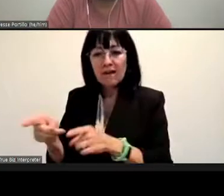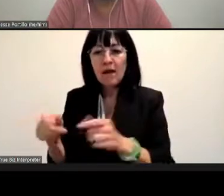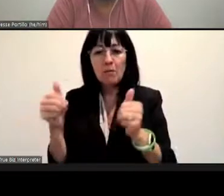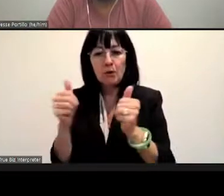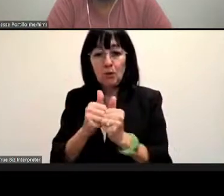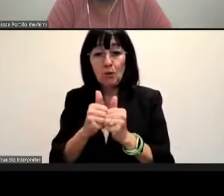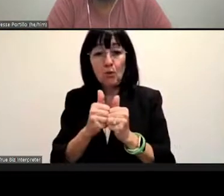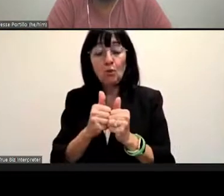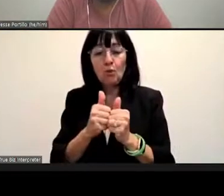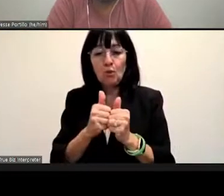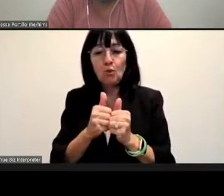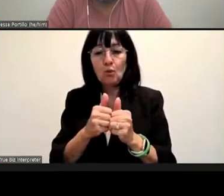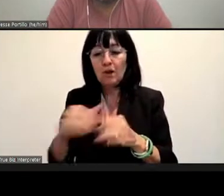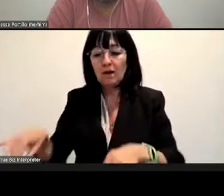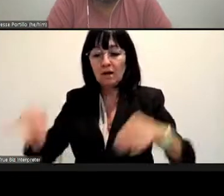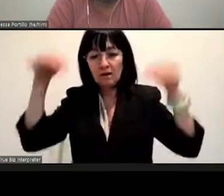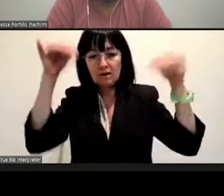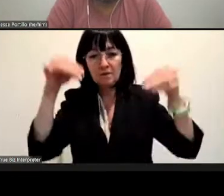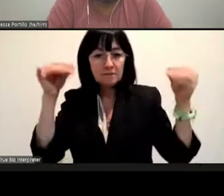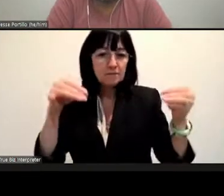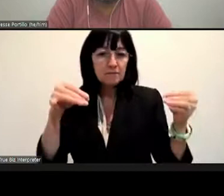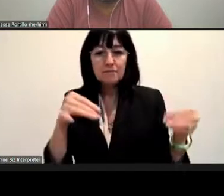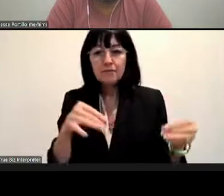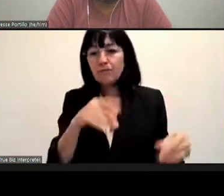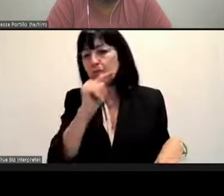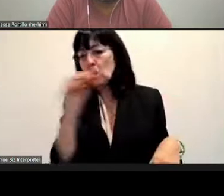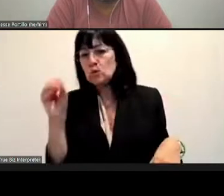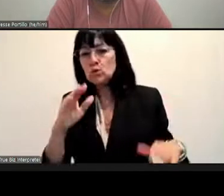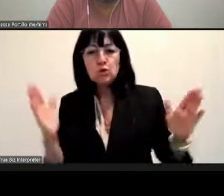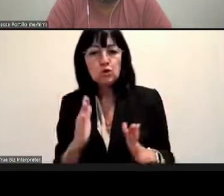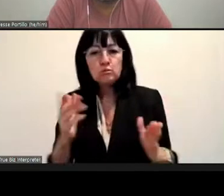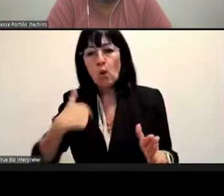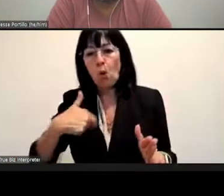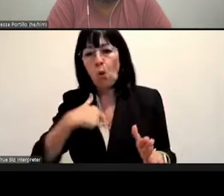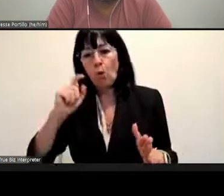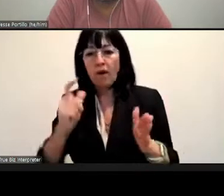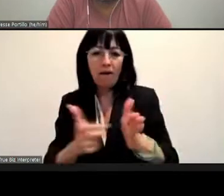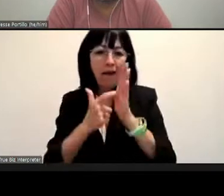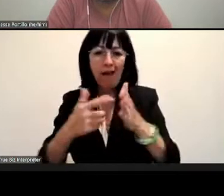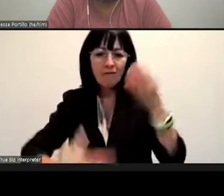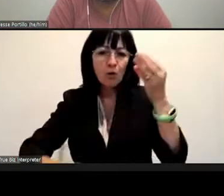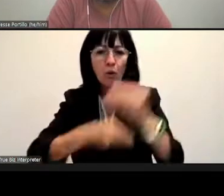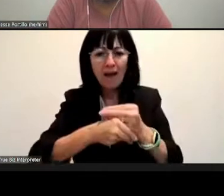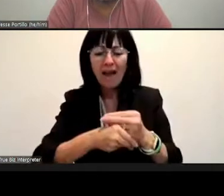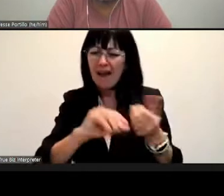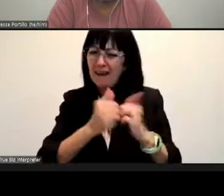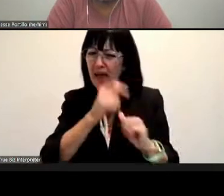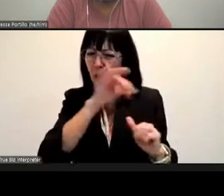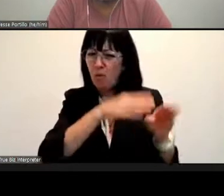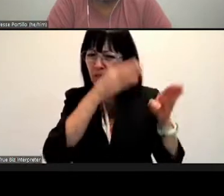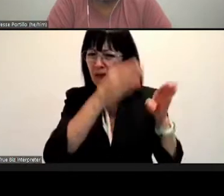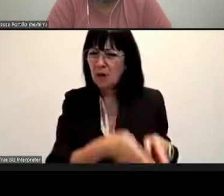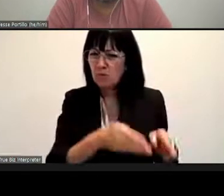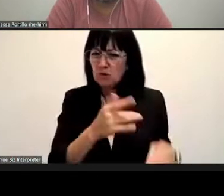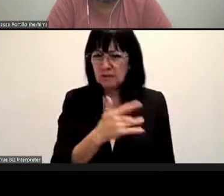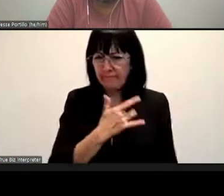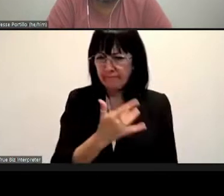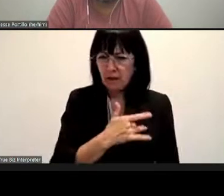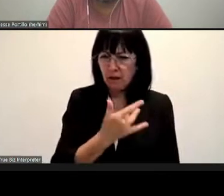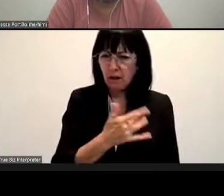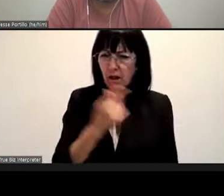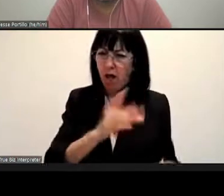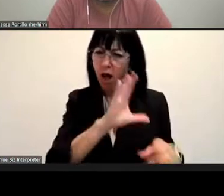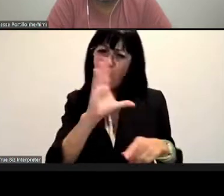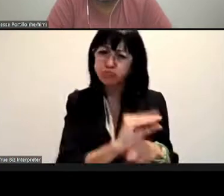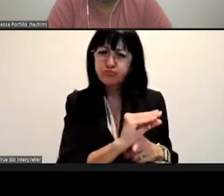performer, like holding this thing, being like, oh my God, it's too small. We're going to have to add this, this, and this. Like, how does that person feel? Like, we know we're talking